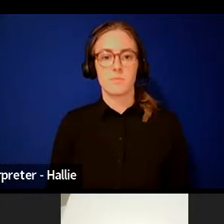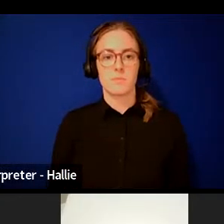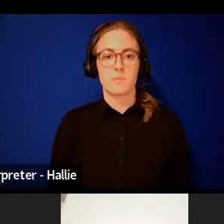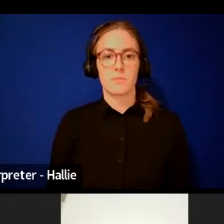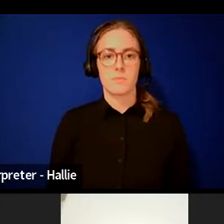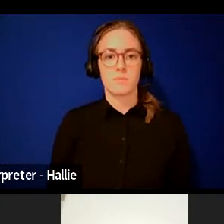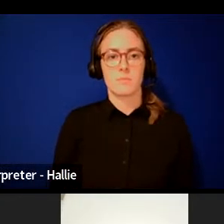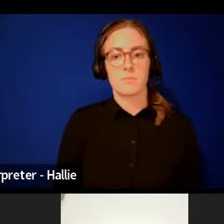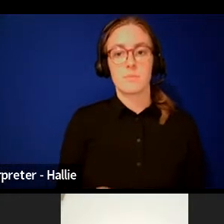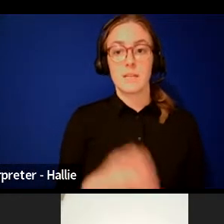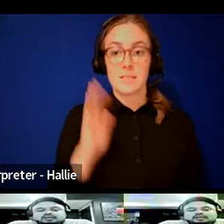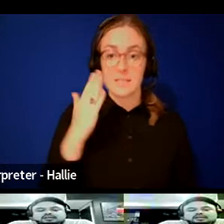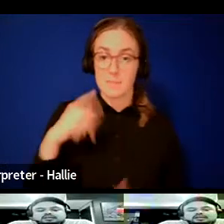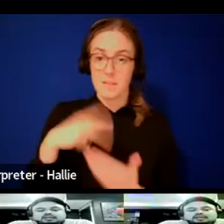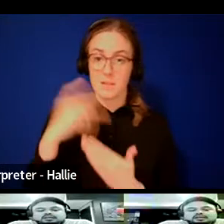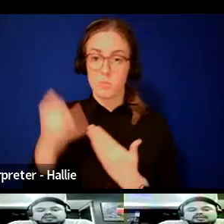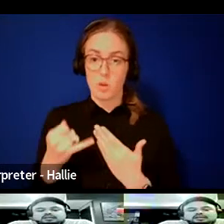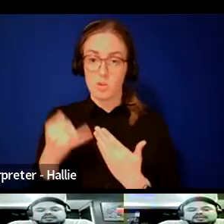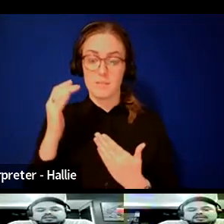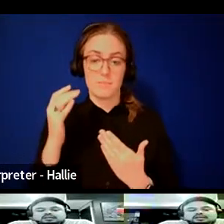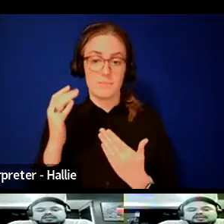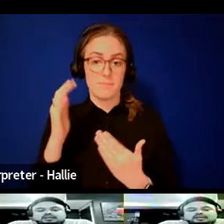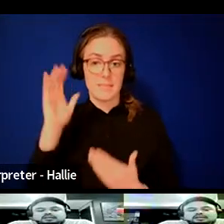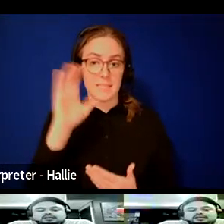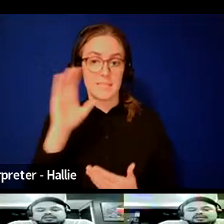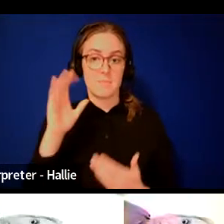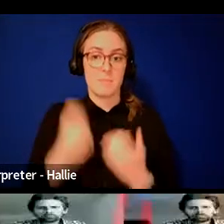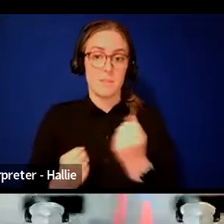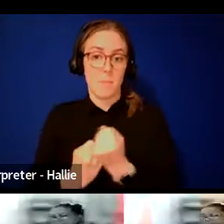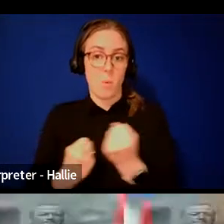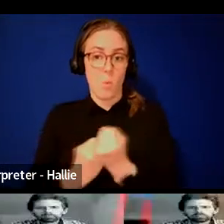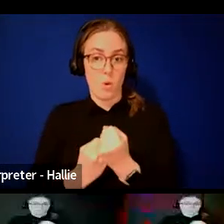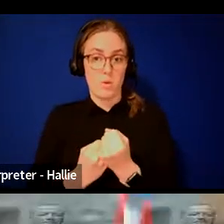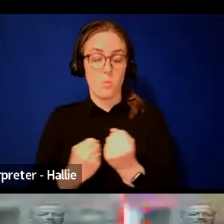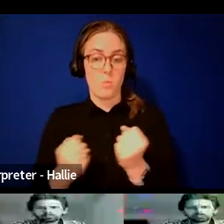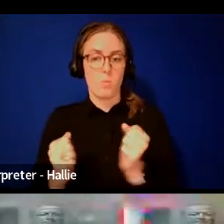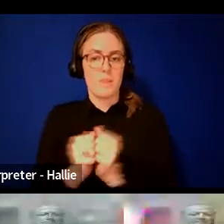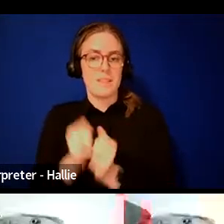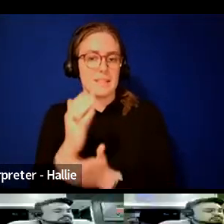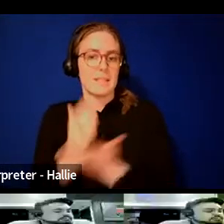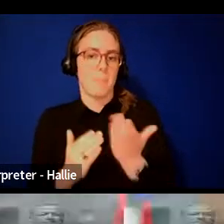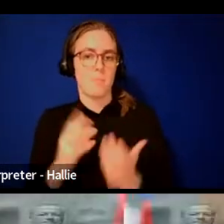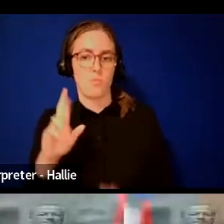Being that this project is seeking support with some relief,